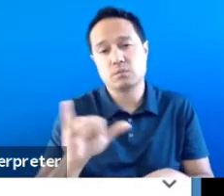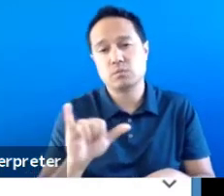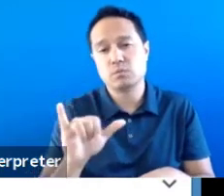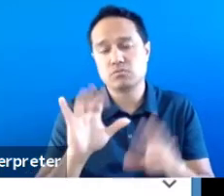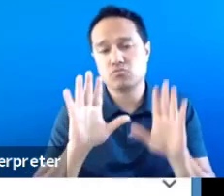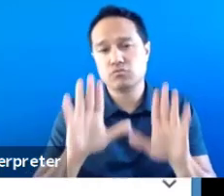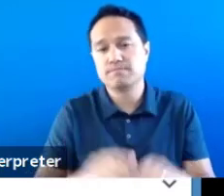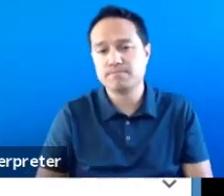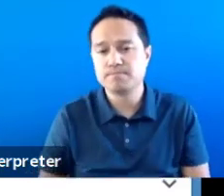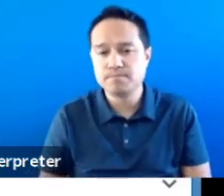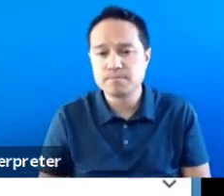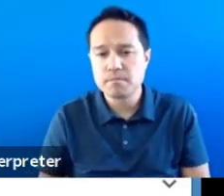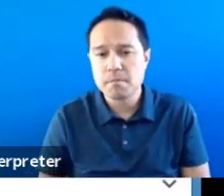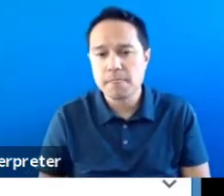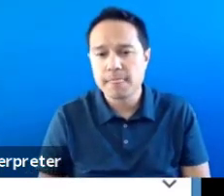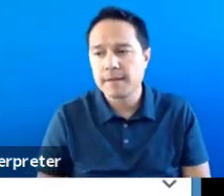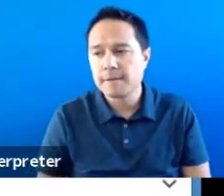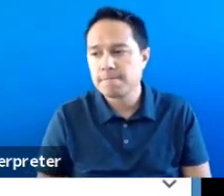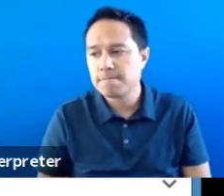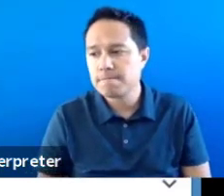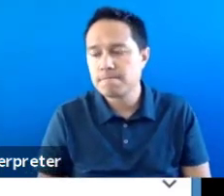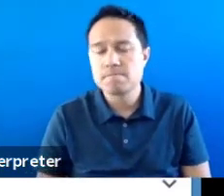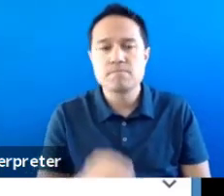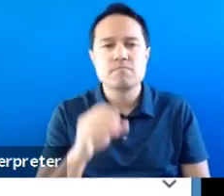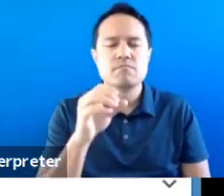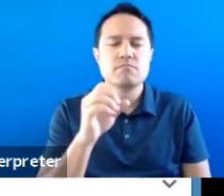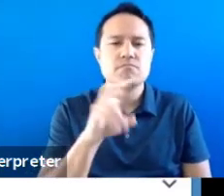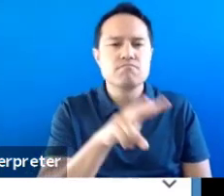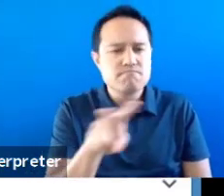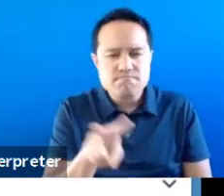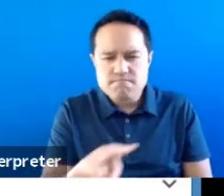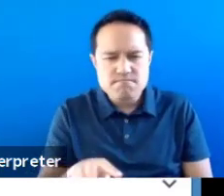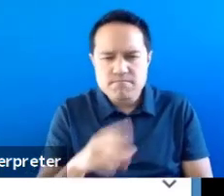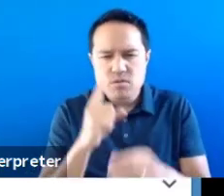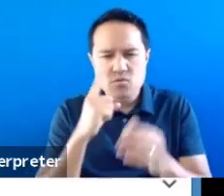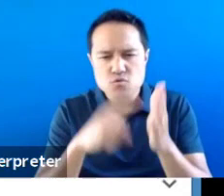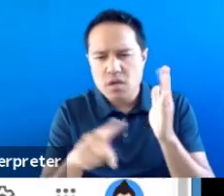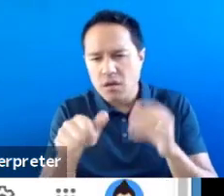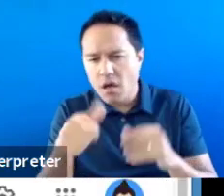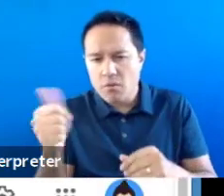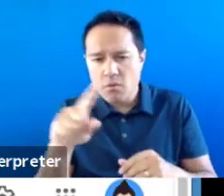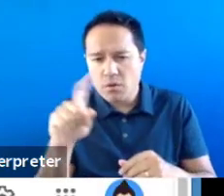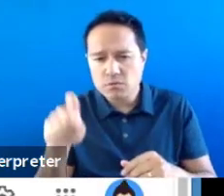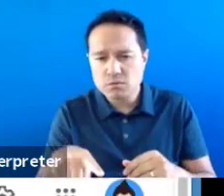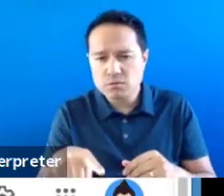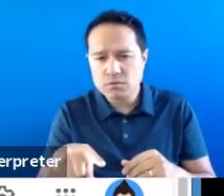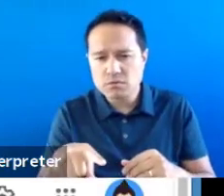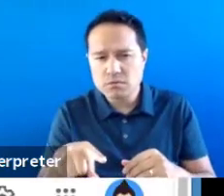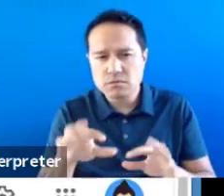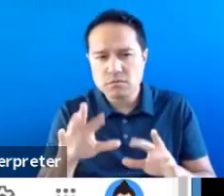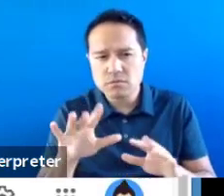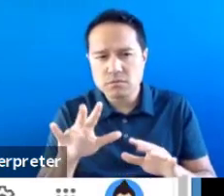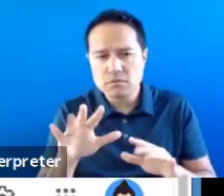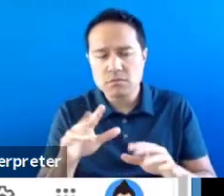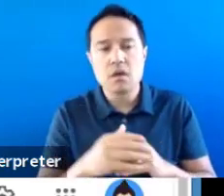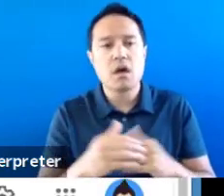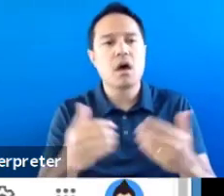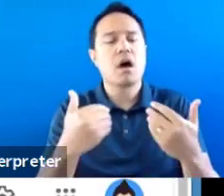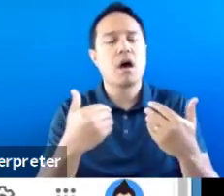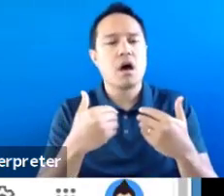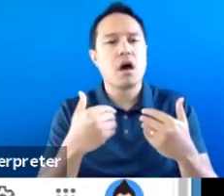All right, so I'm trying to look to see if there's any other questions. I have an entire